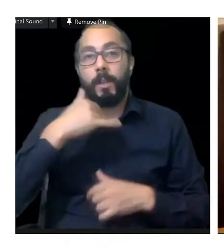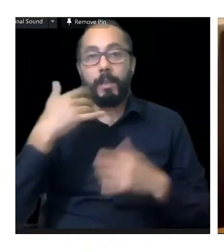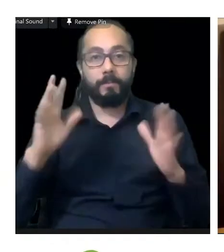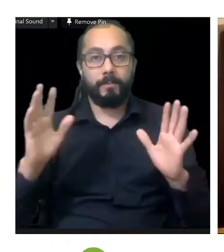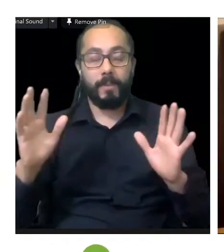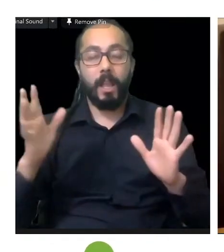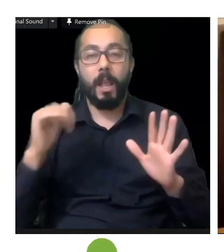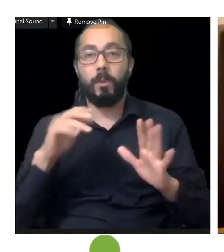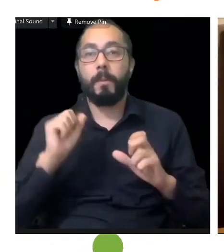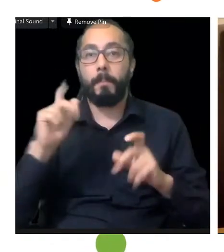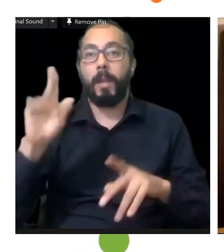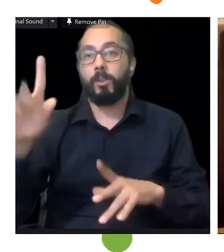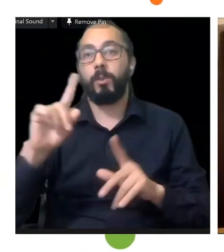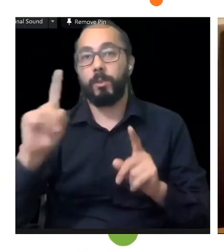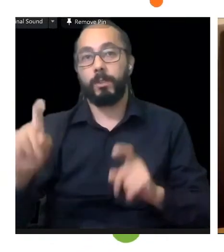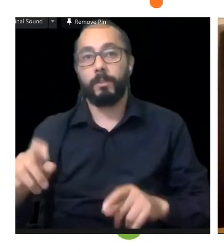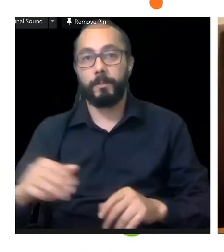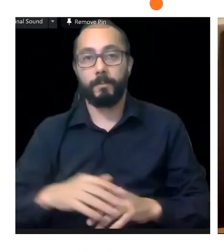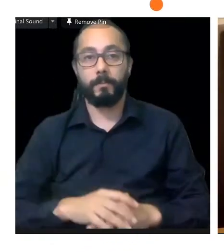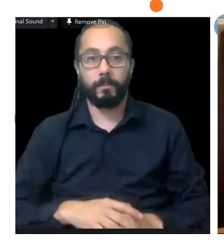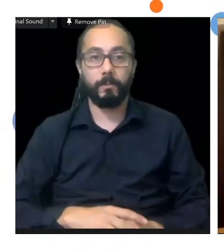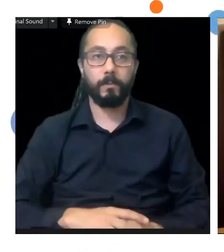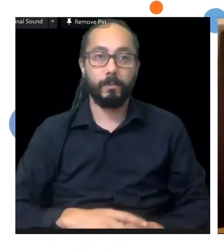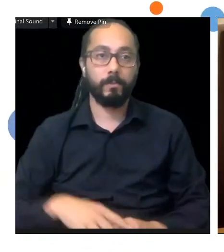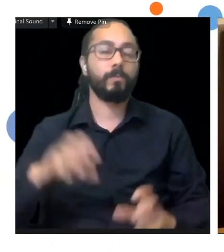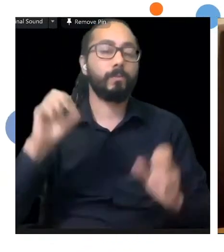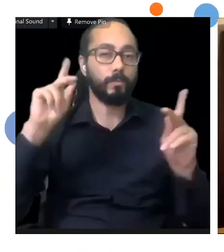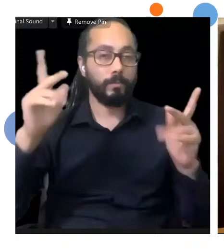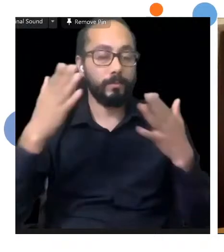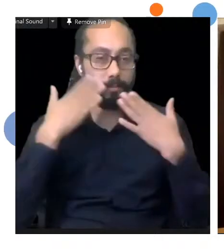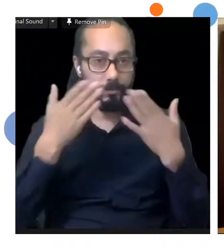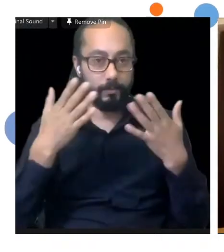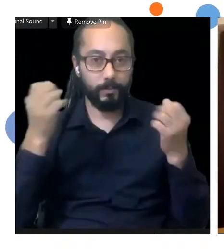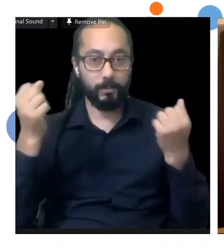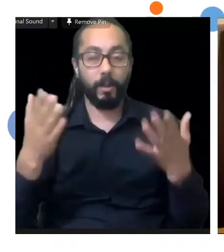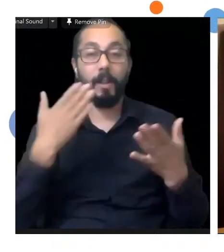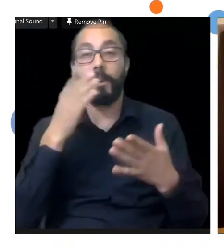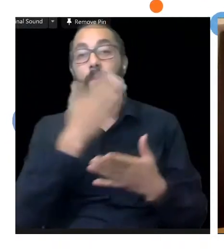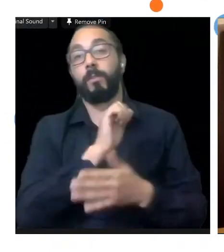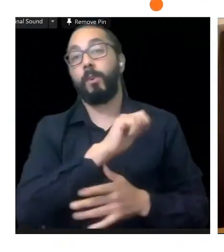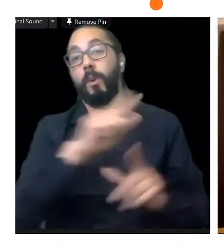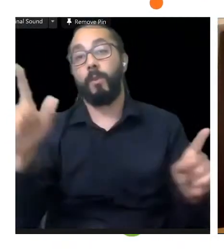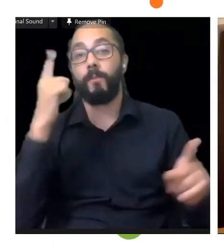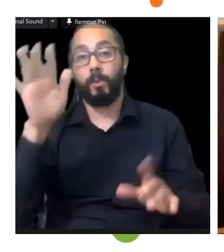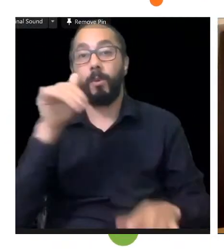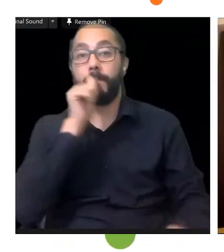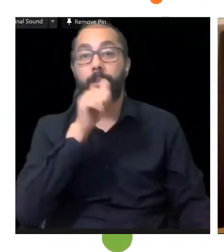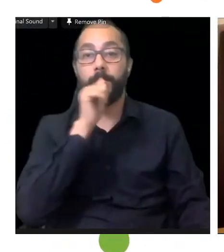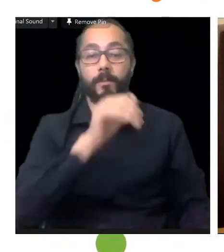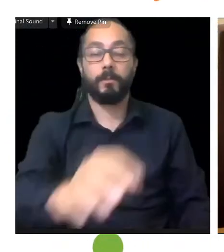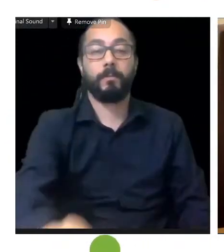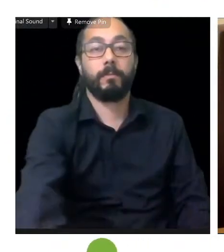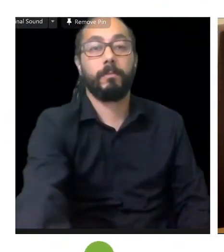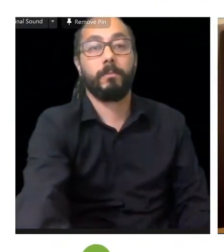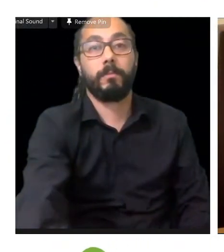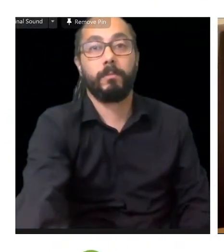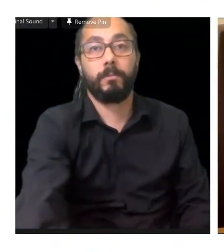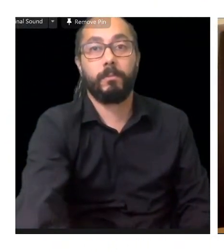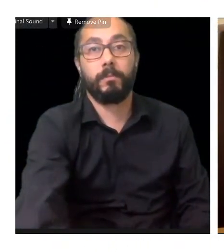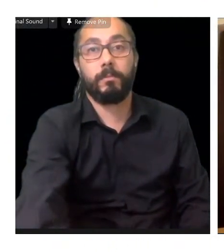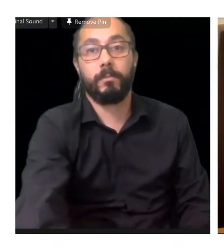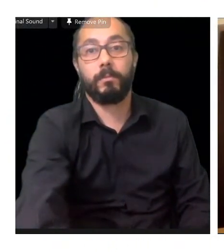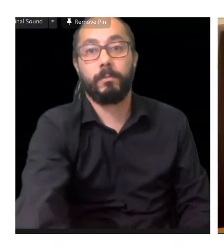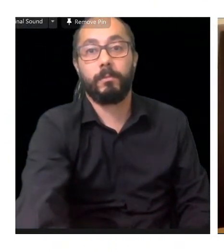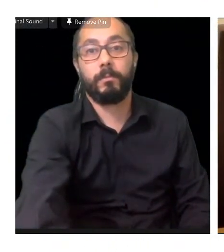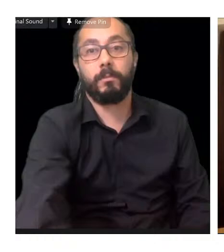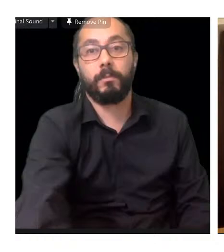back to your questions. Let's go with that. So thank you so much. And thank you to everybody for your patience. So Monica, I think I'm Monica from Business